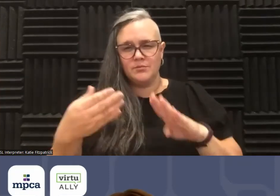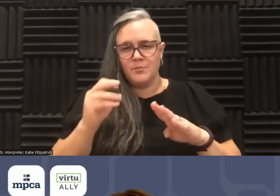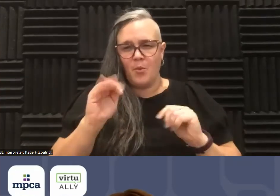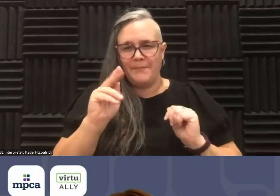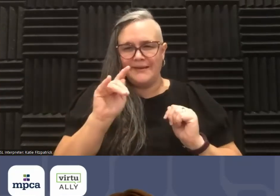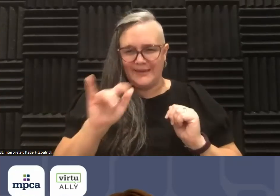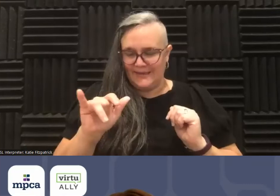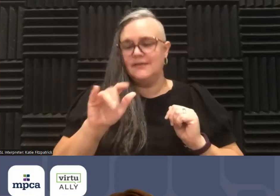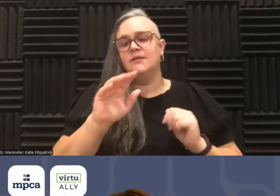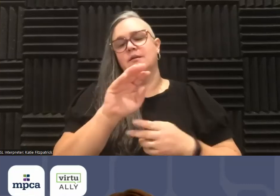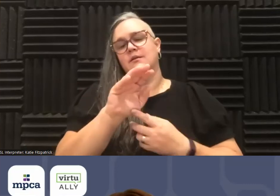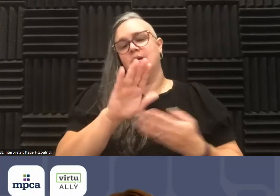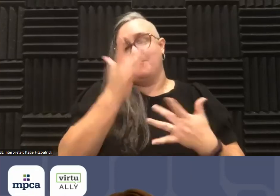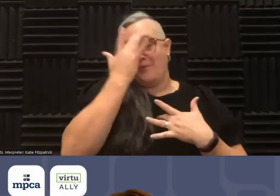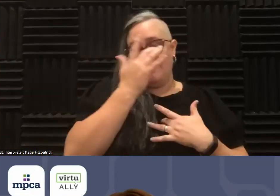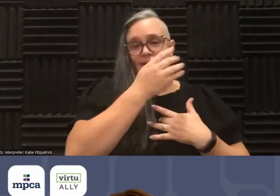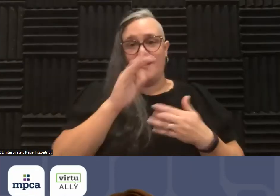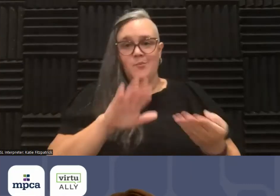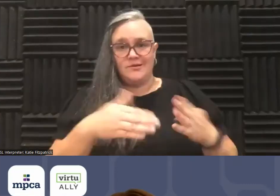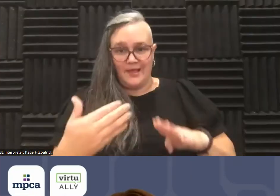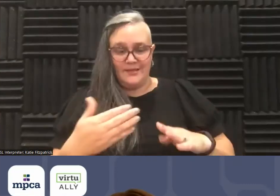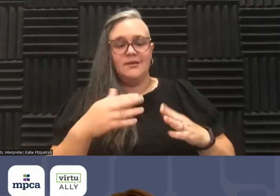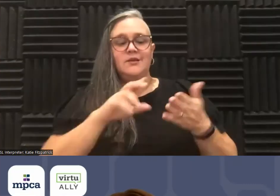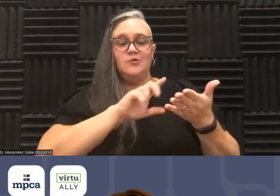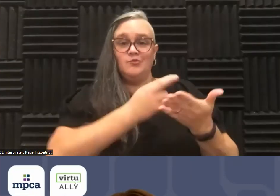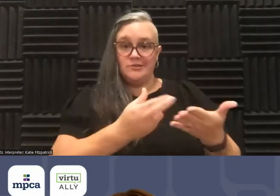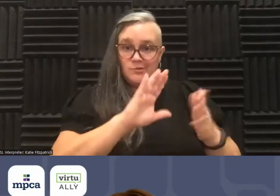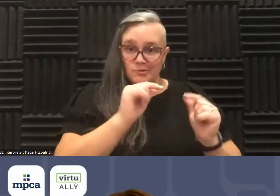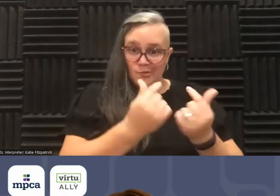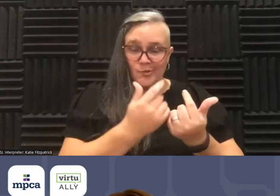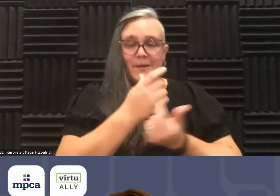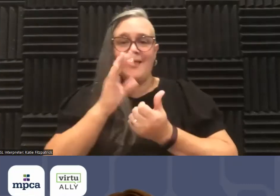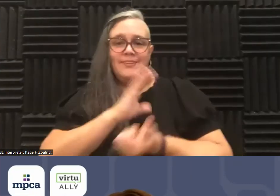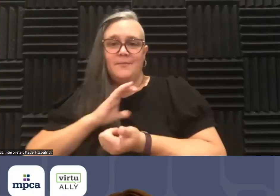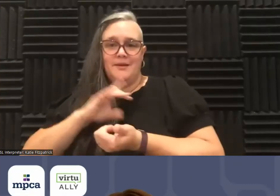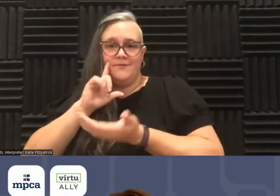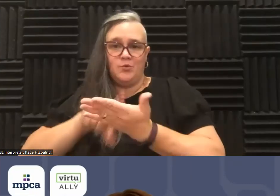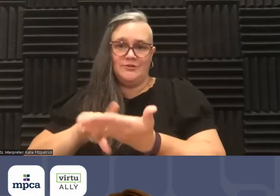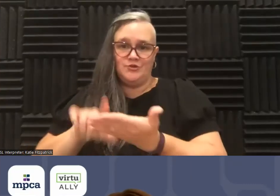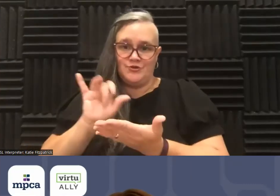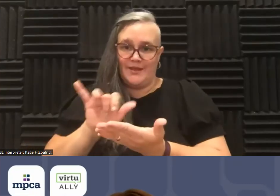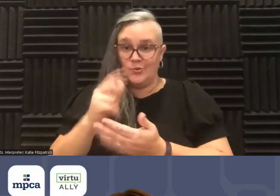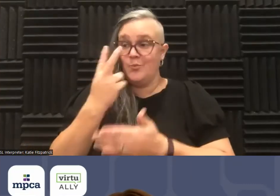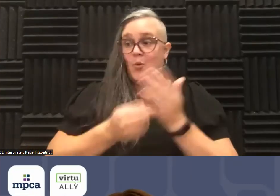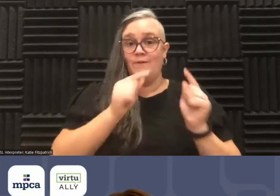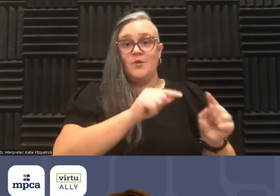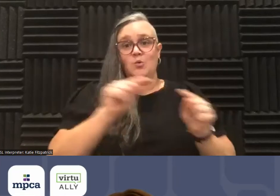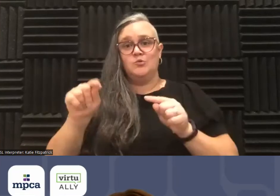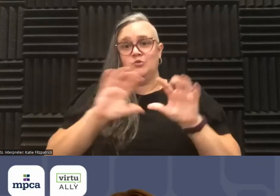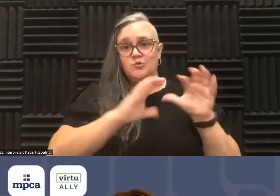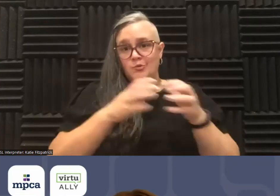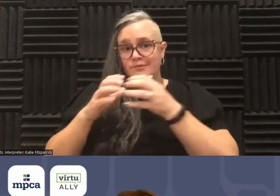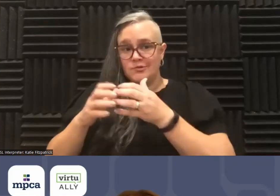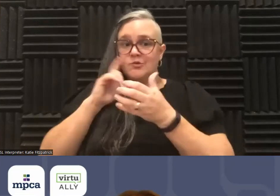morbidity mortality review committee. So both of those groups, their roles are to abstract or pull